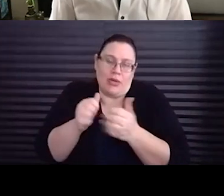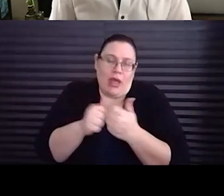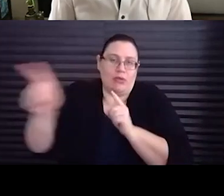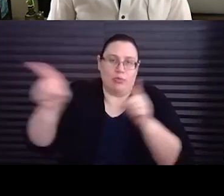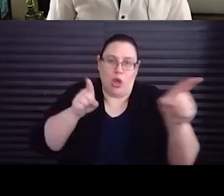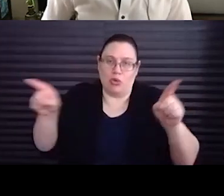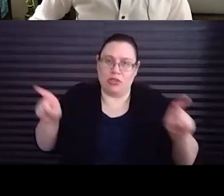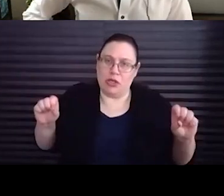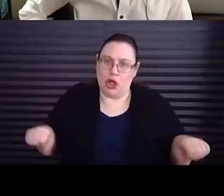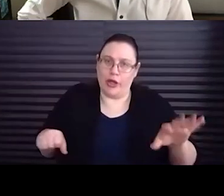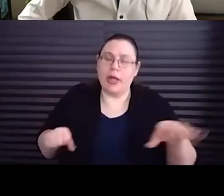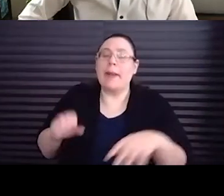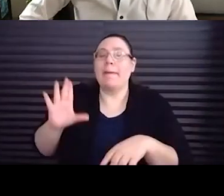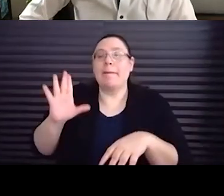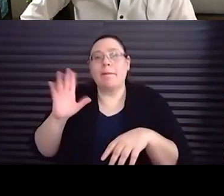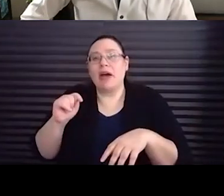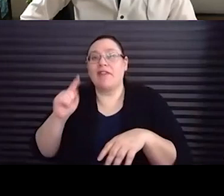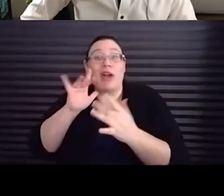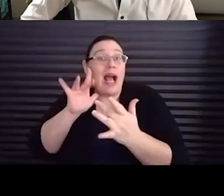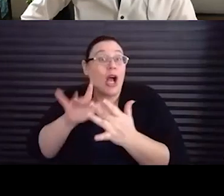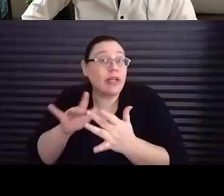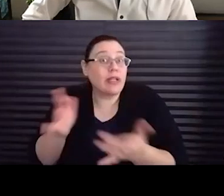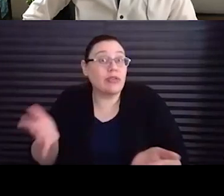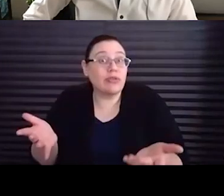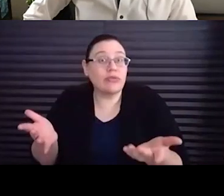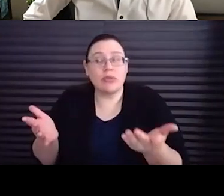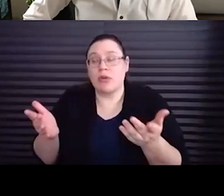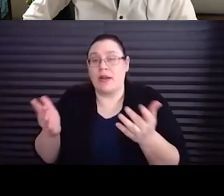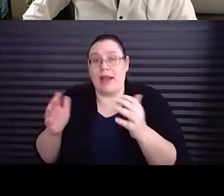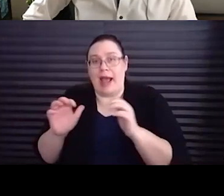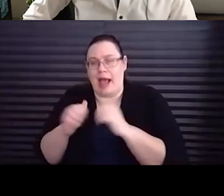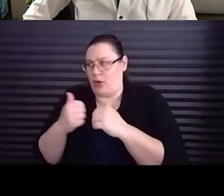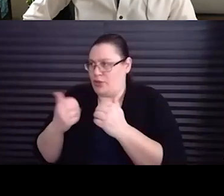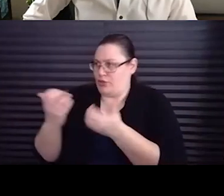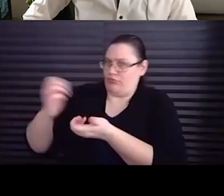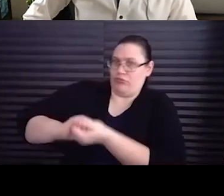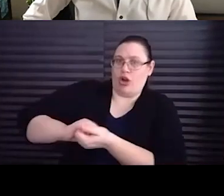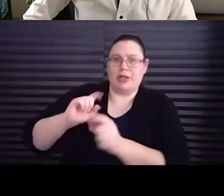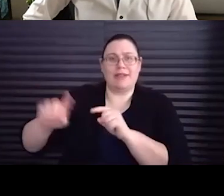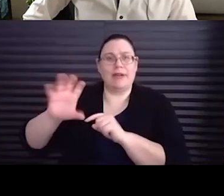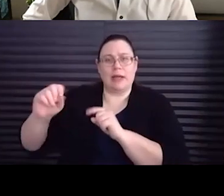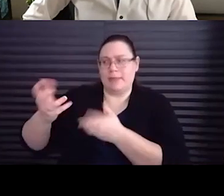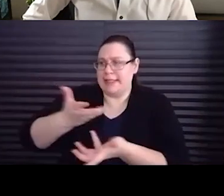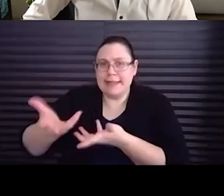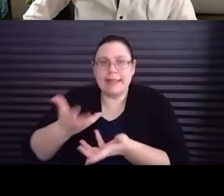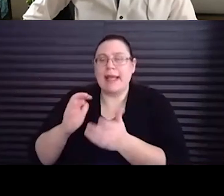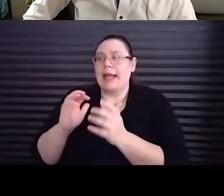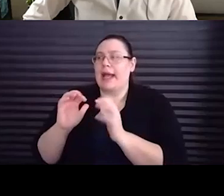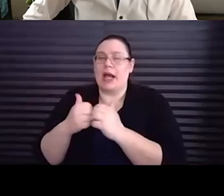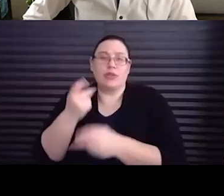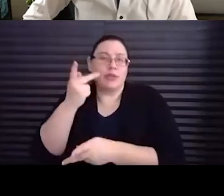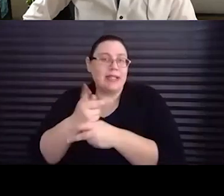But to then even have outreach, to find different ways to partner with different companies, to find ways to maintain